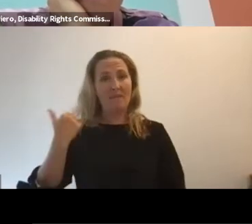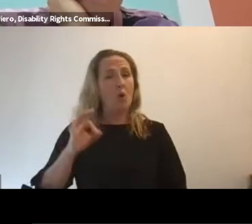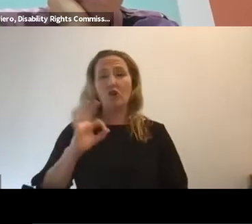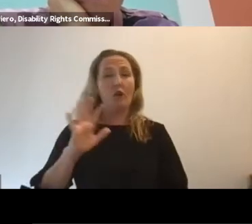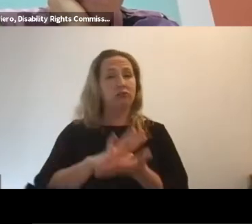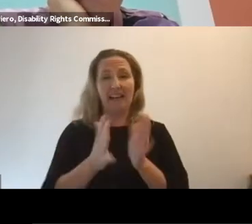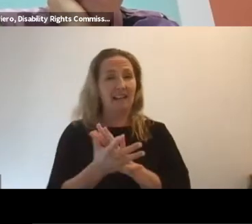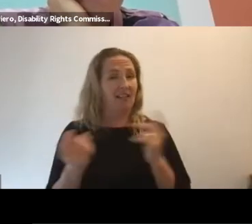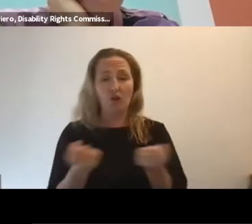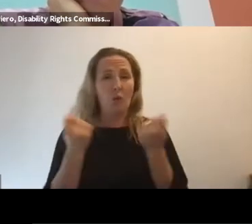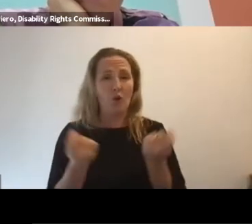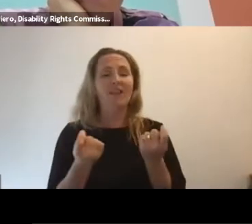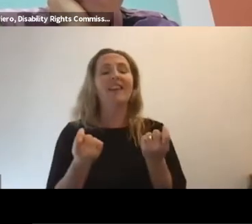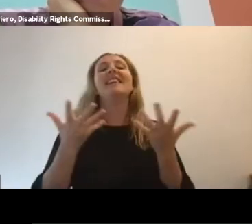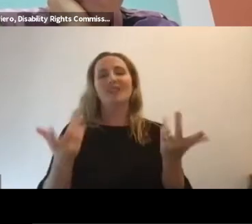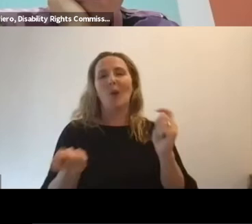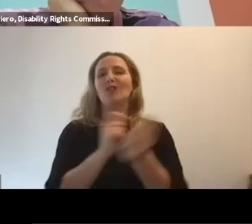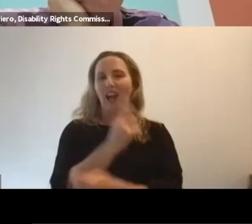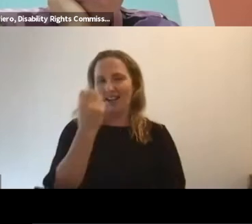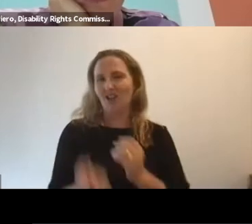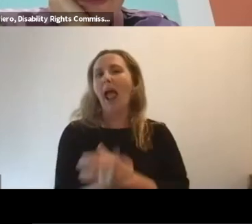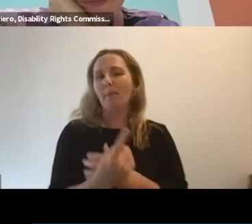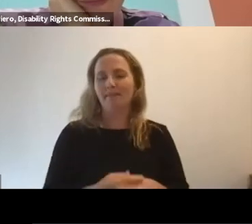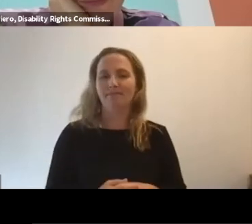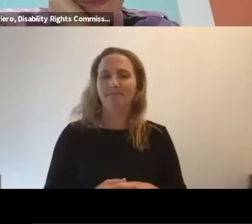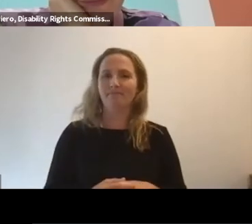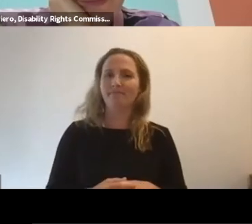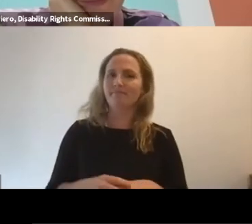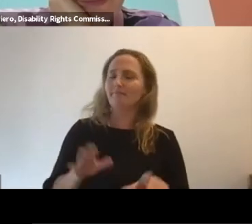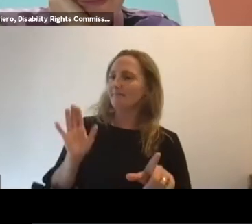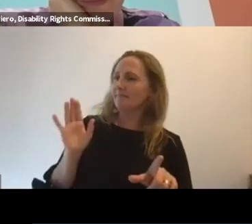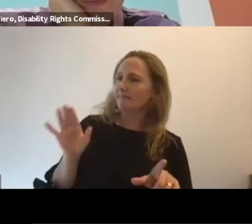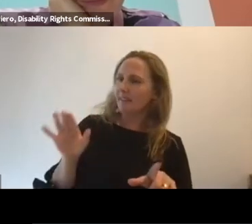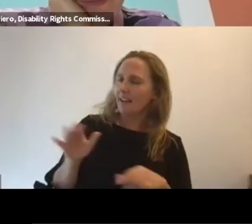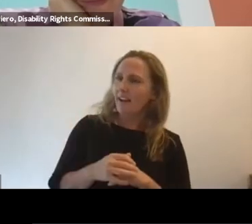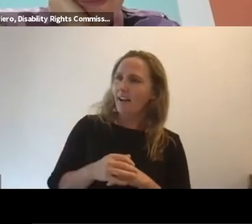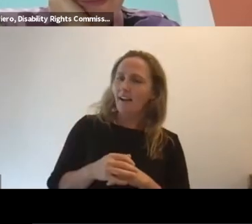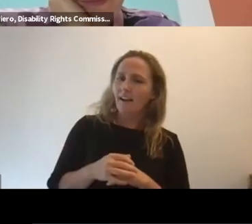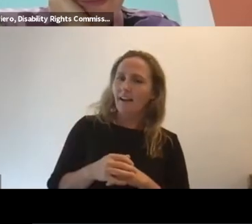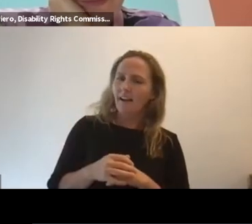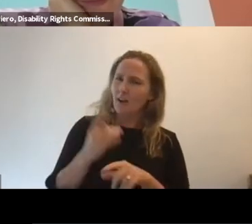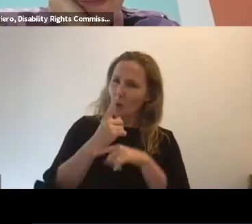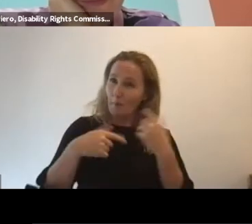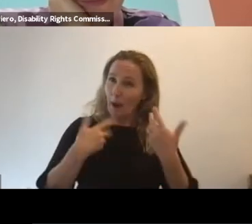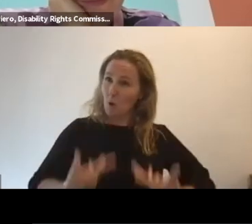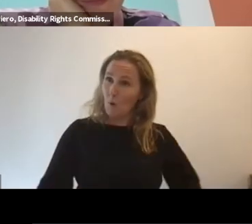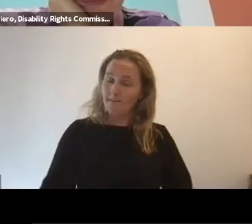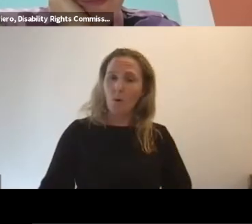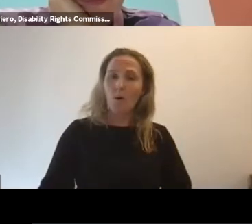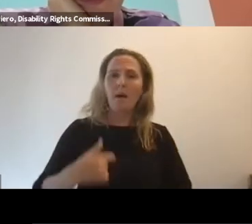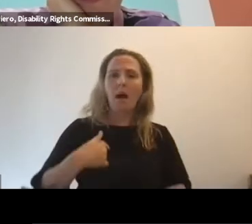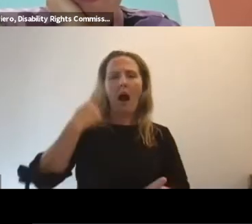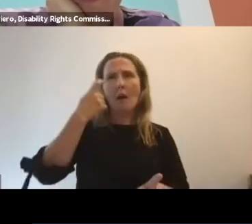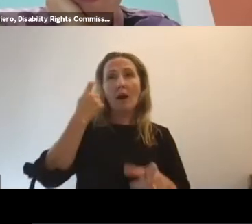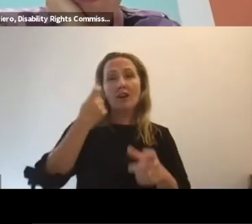came. Just on the uniform aspect, I'm wondering in sport more broadly,